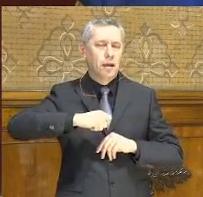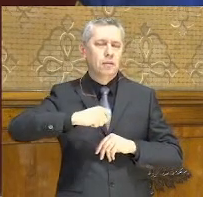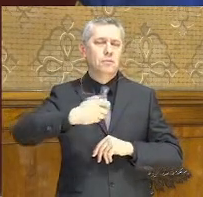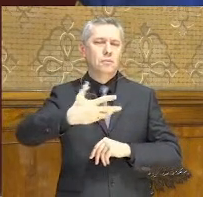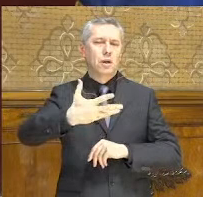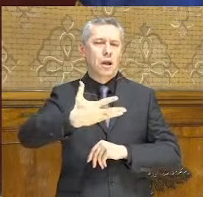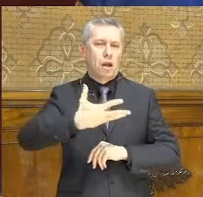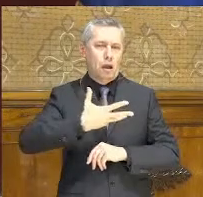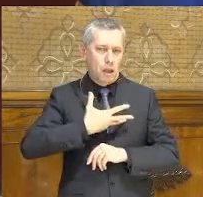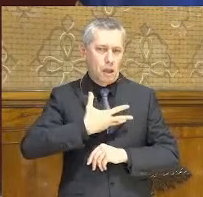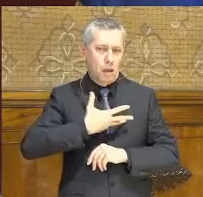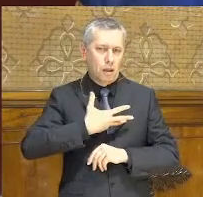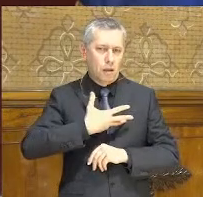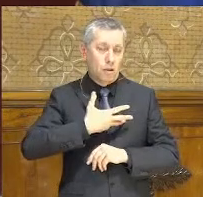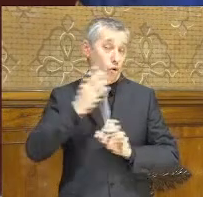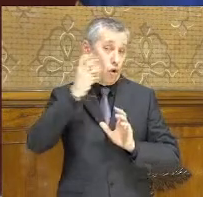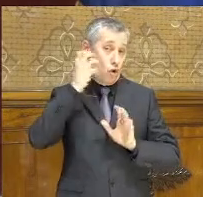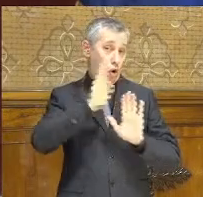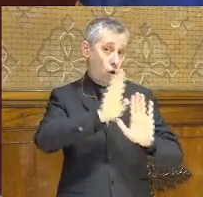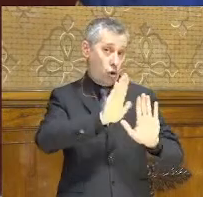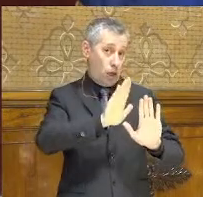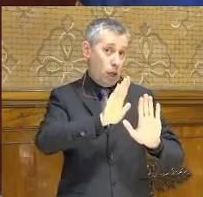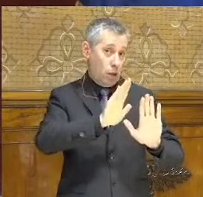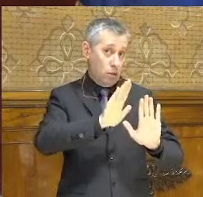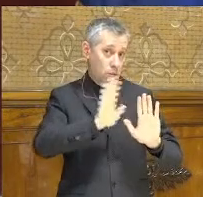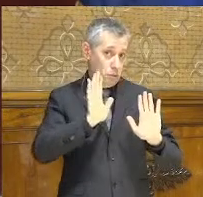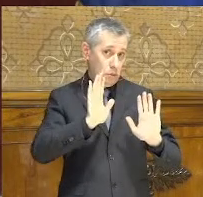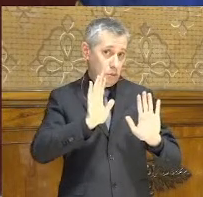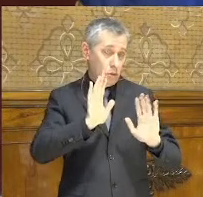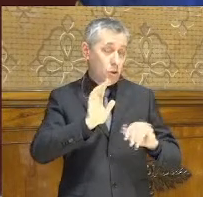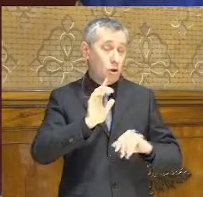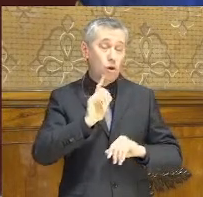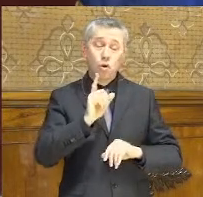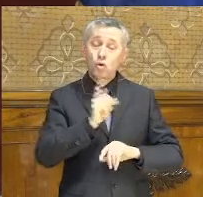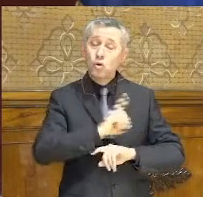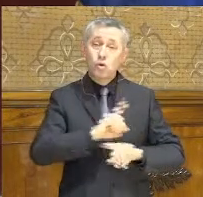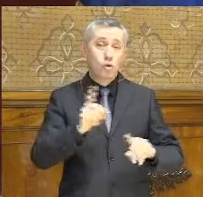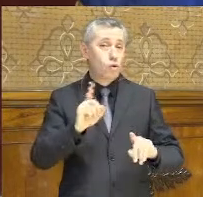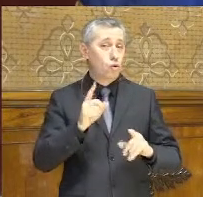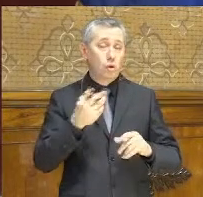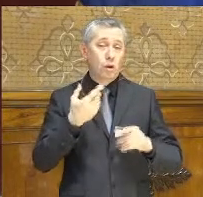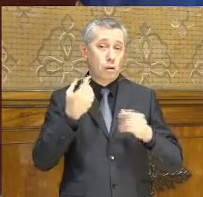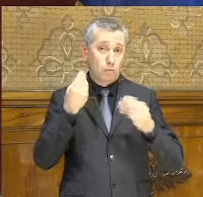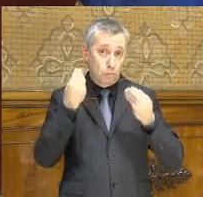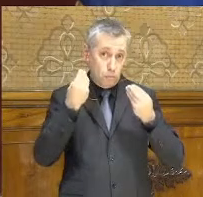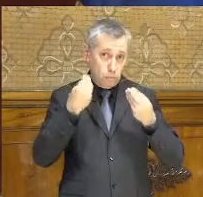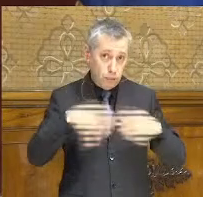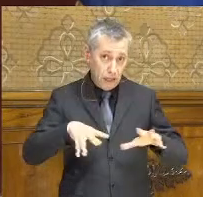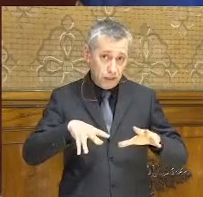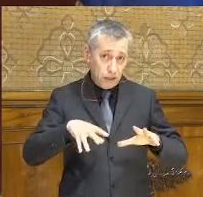then followed it with a phrase, Ukraine is not yet lost.